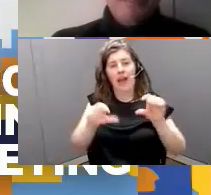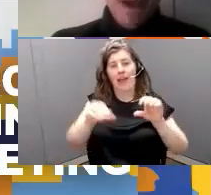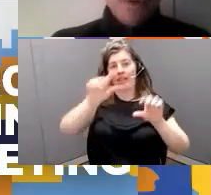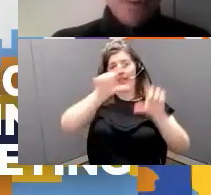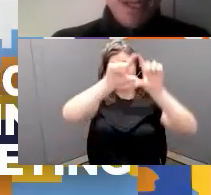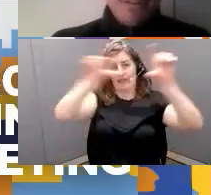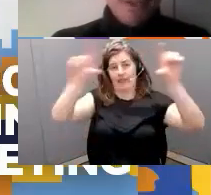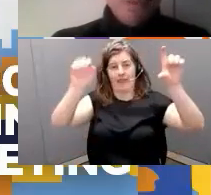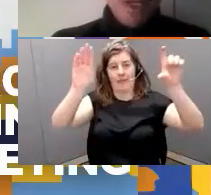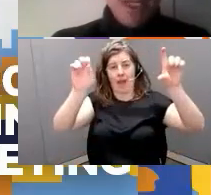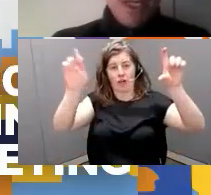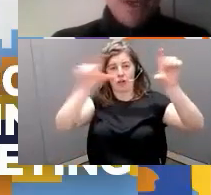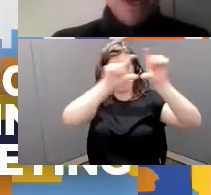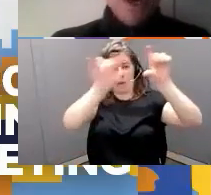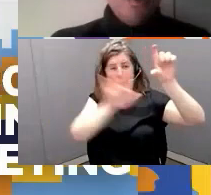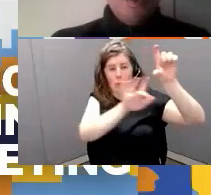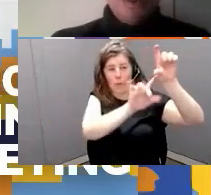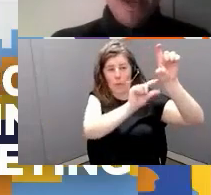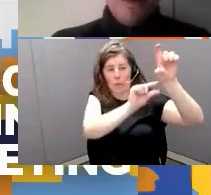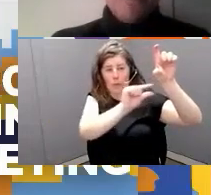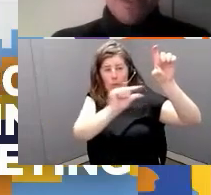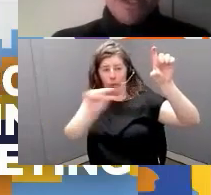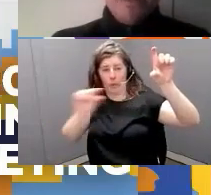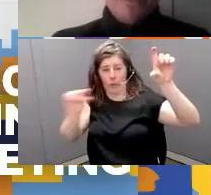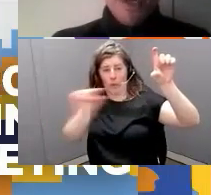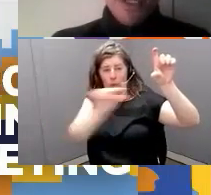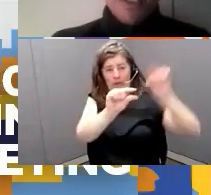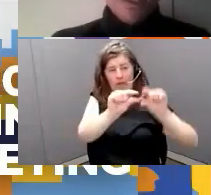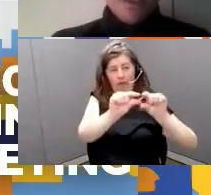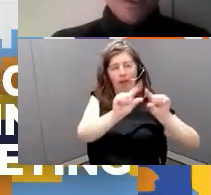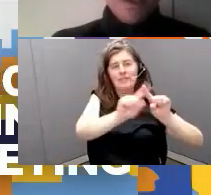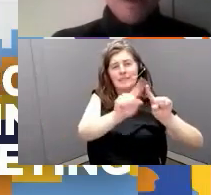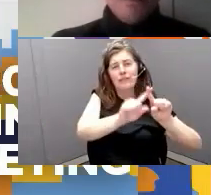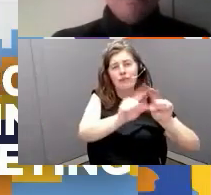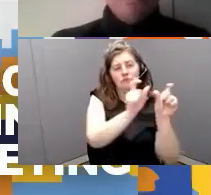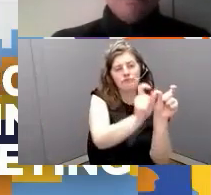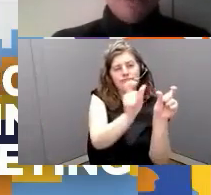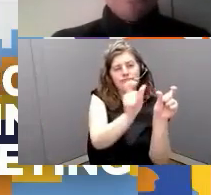the boundary in between here will have different